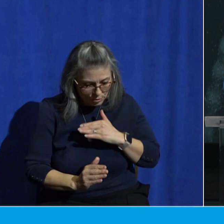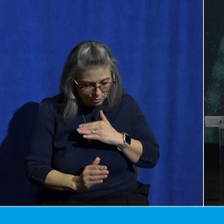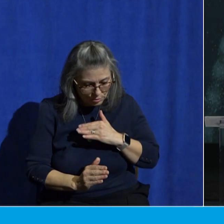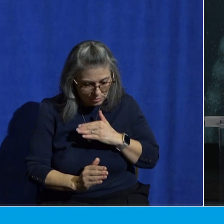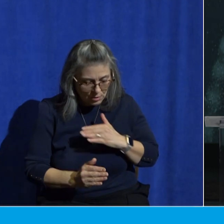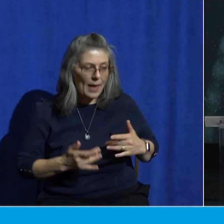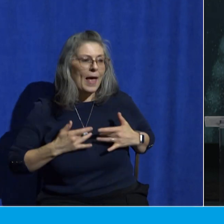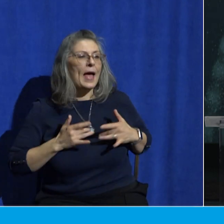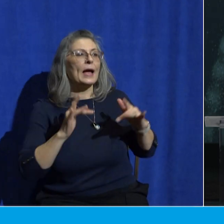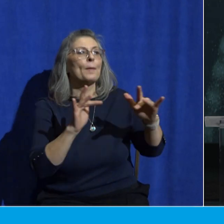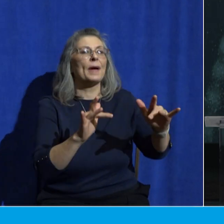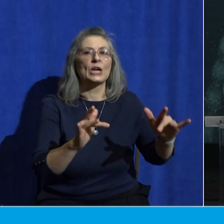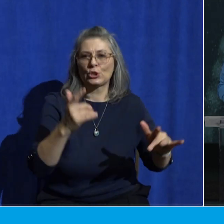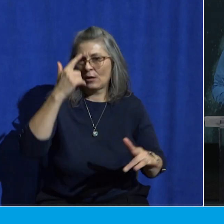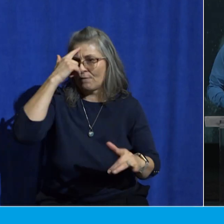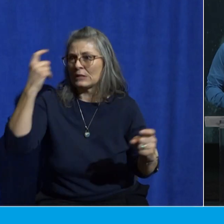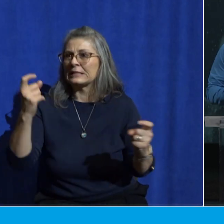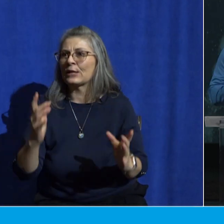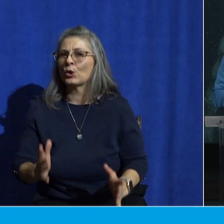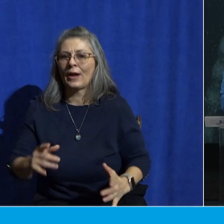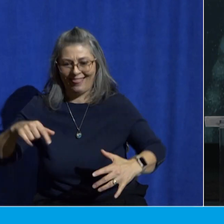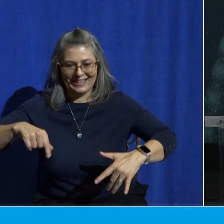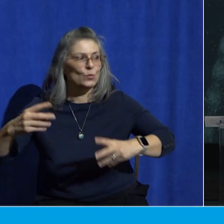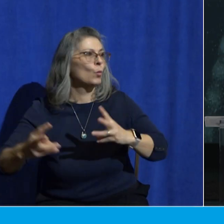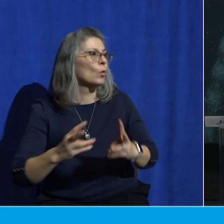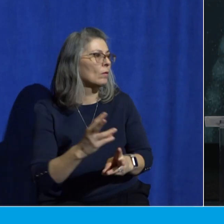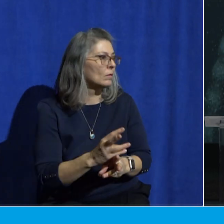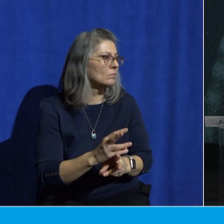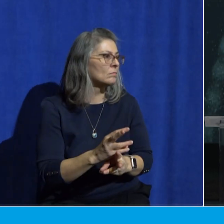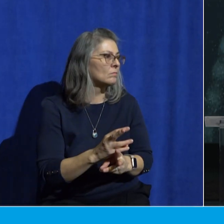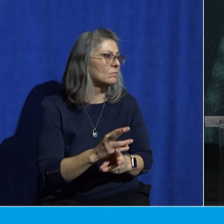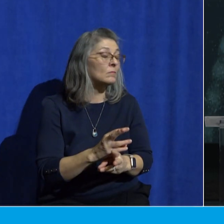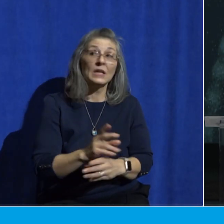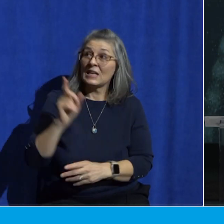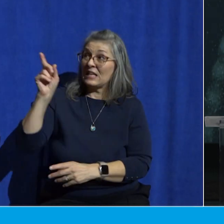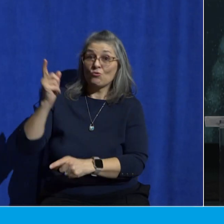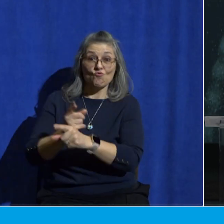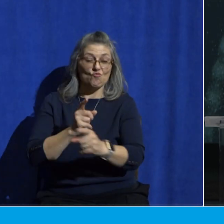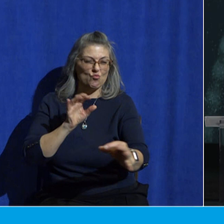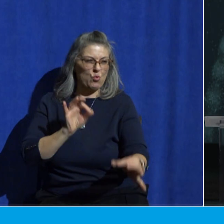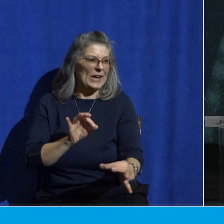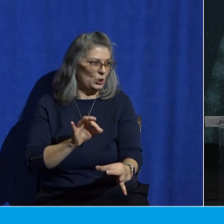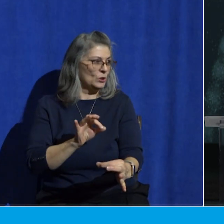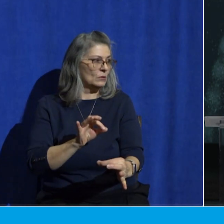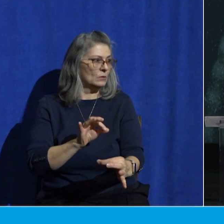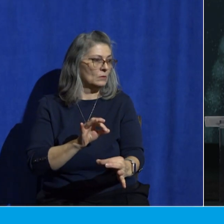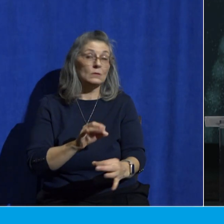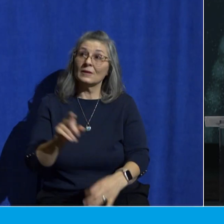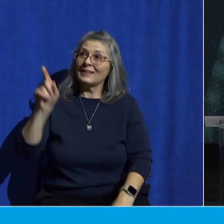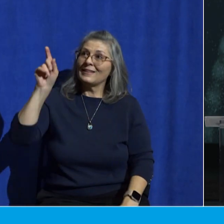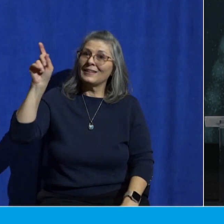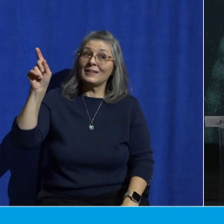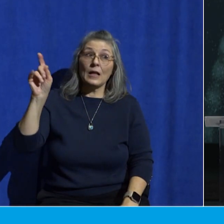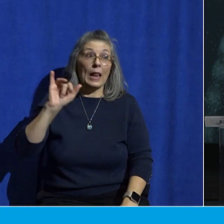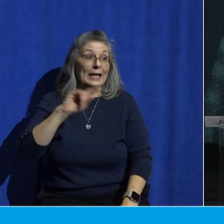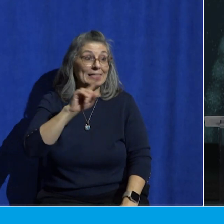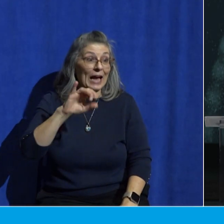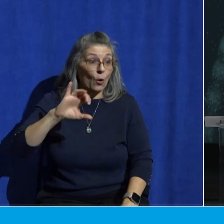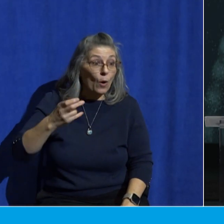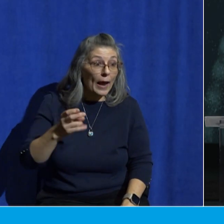sinners in this world. Amen. Not only is he righteous, he is, Zechariah